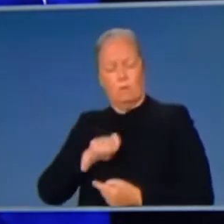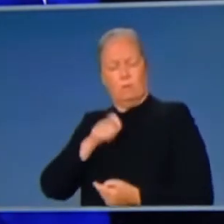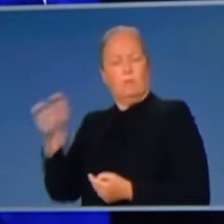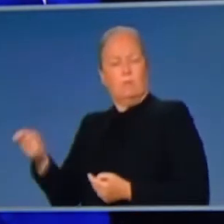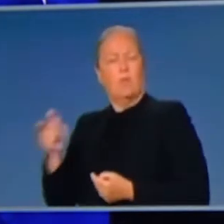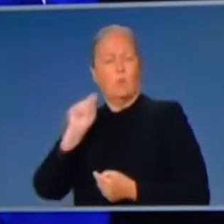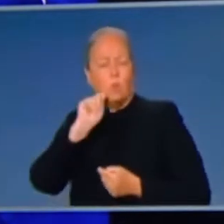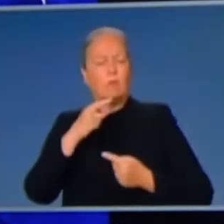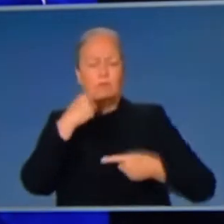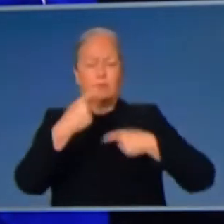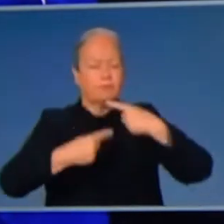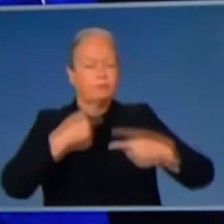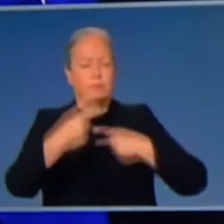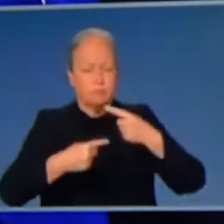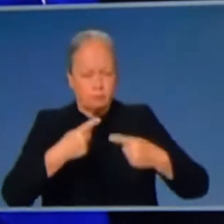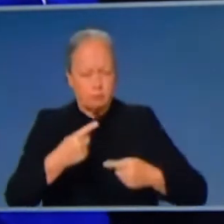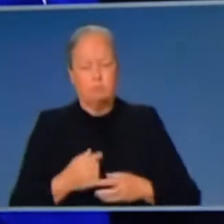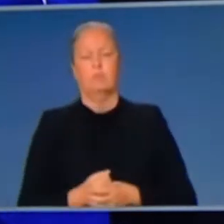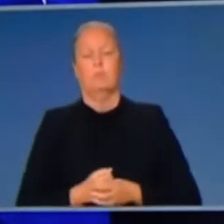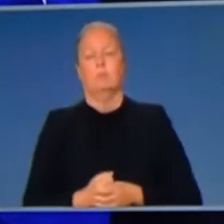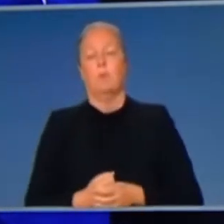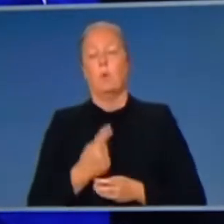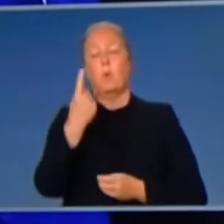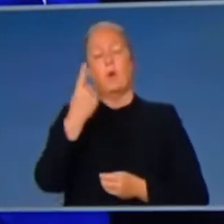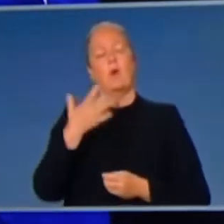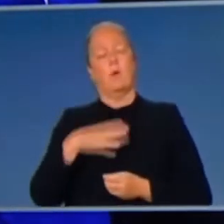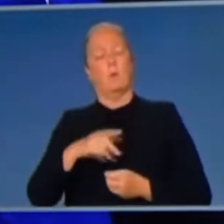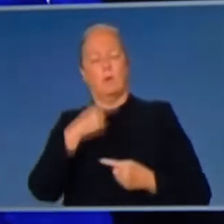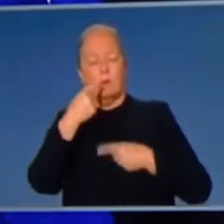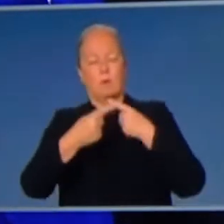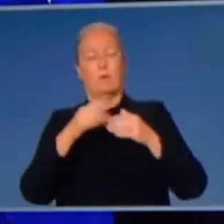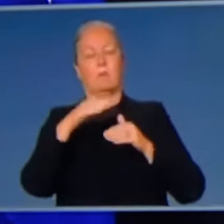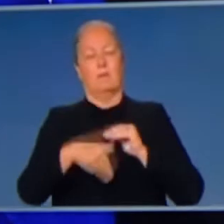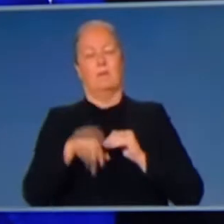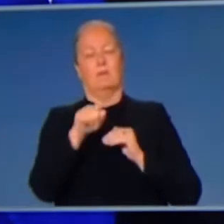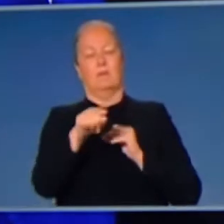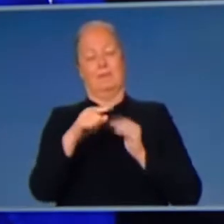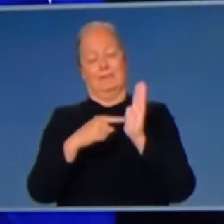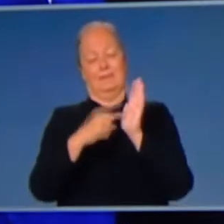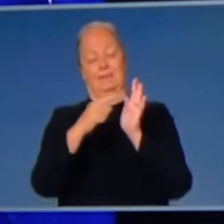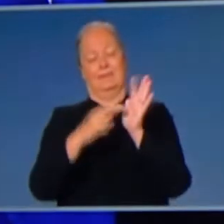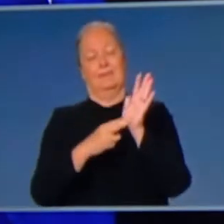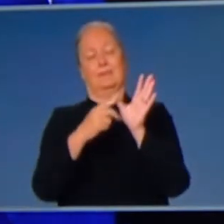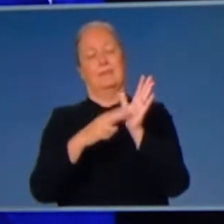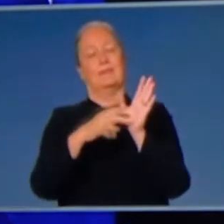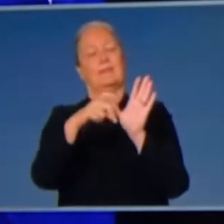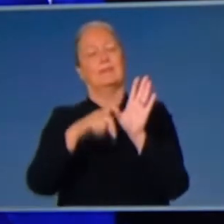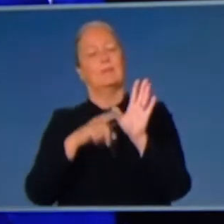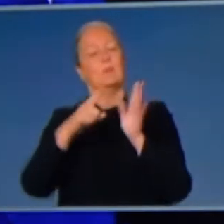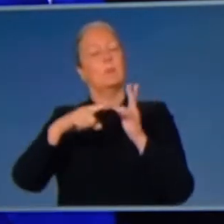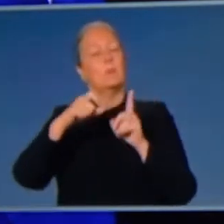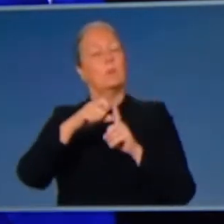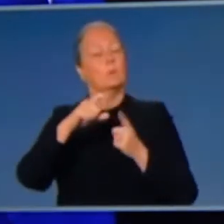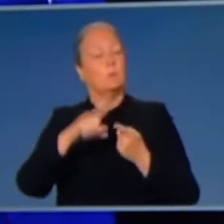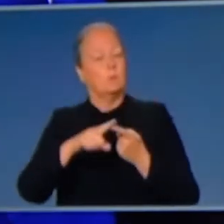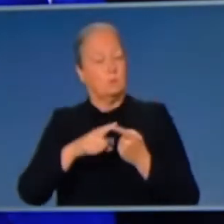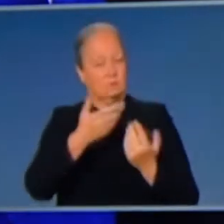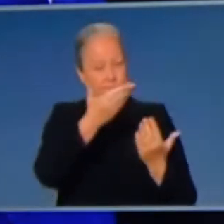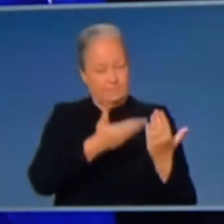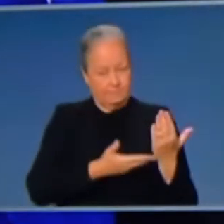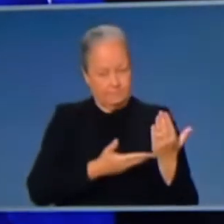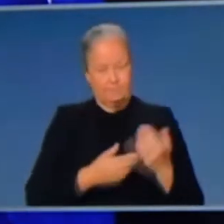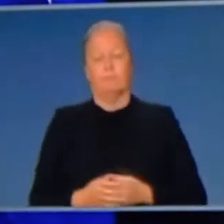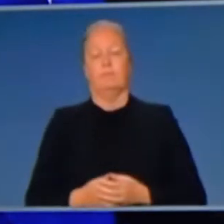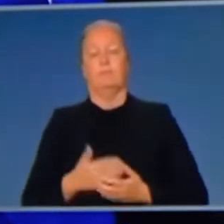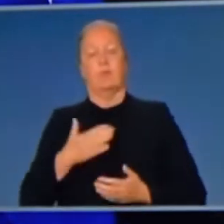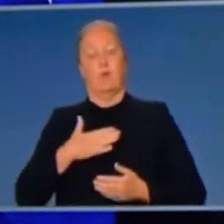briefly the decision today on the Commercial Tenancies Code. Now, as you know, a key part of our government's strategy at a